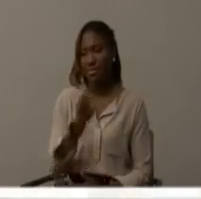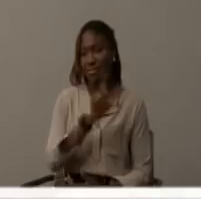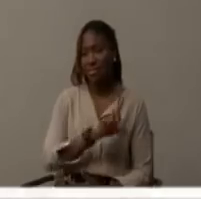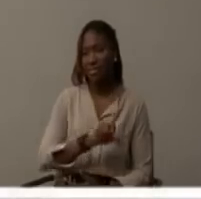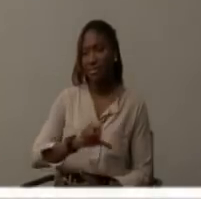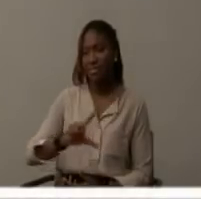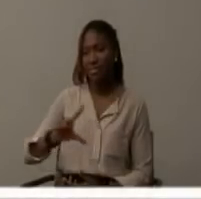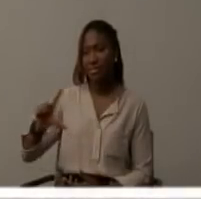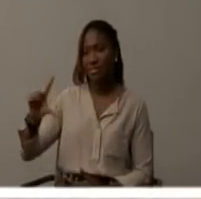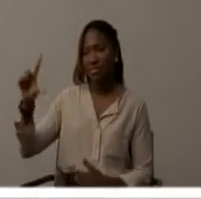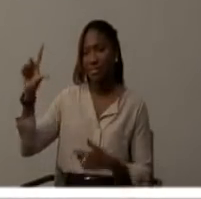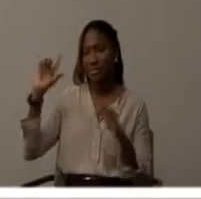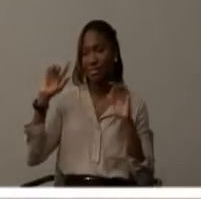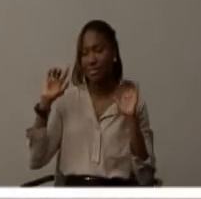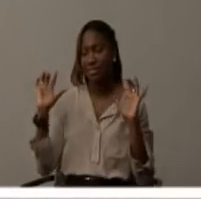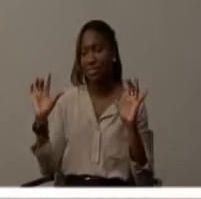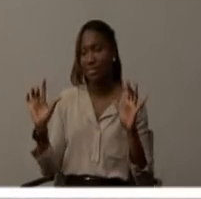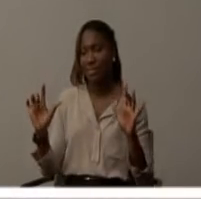Kyrie